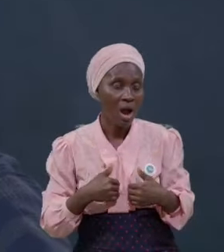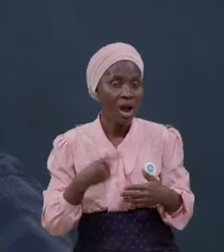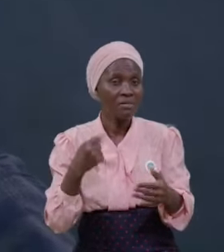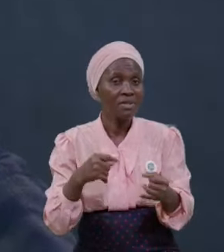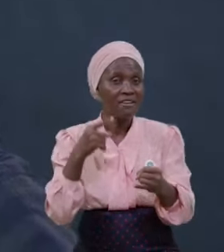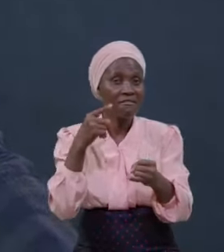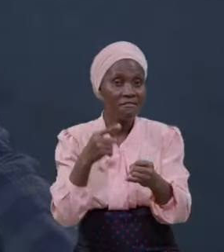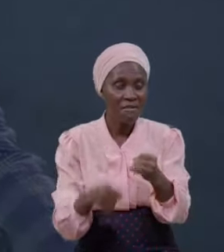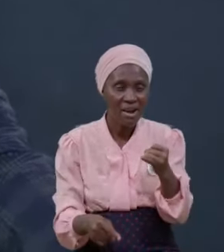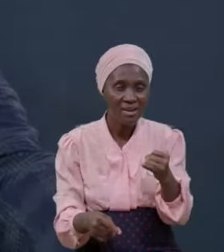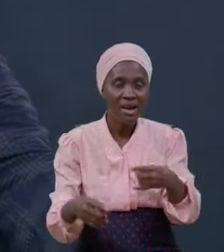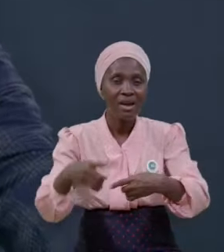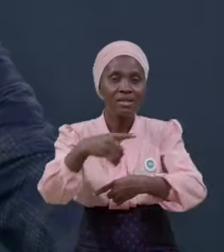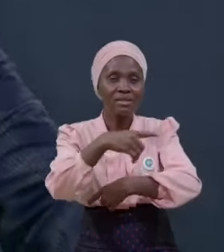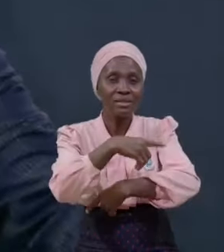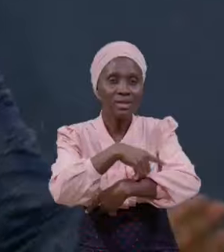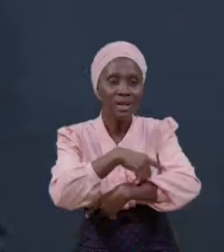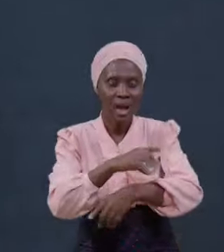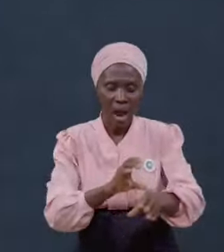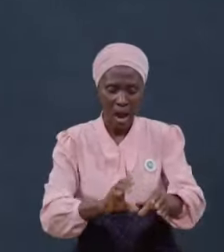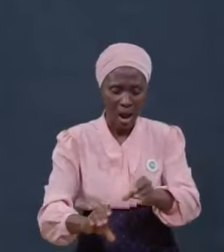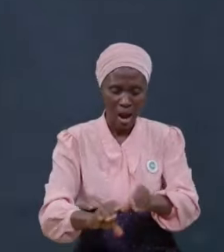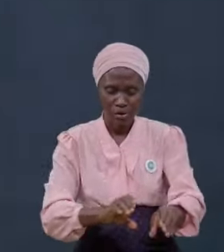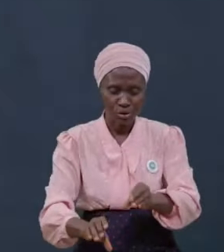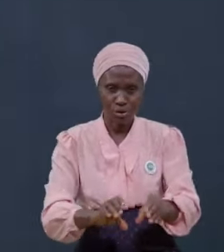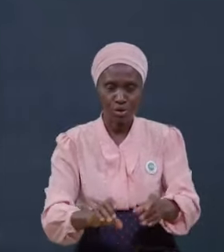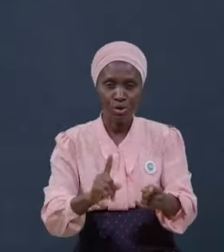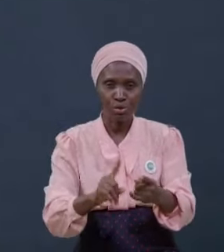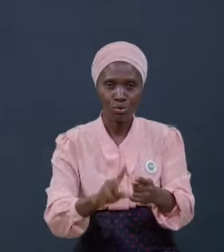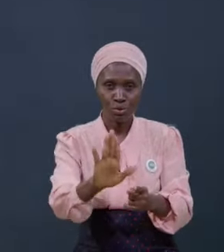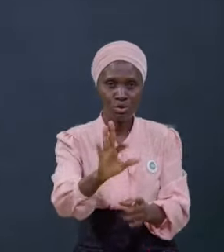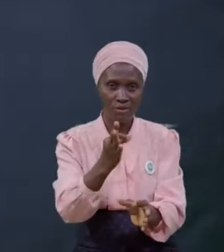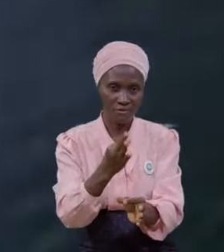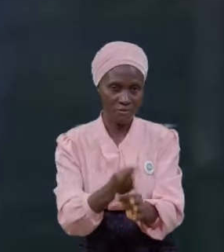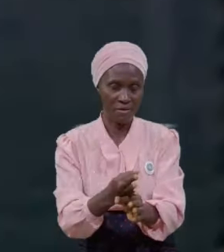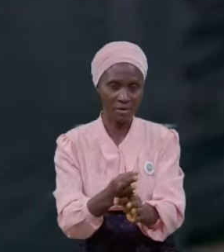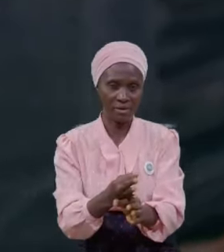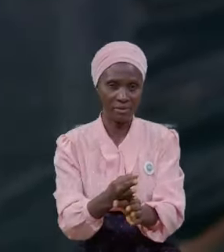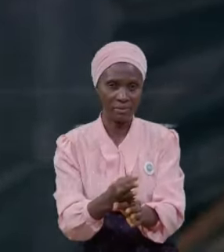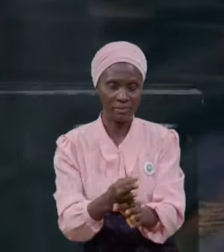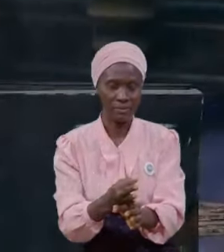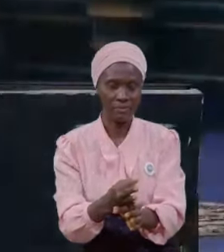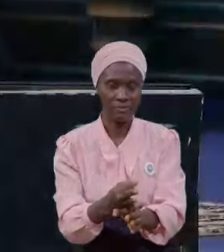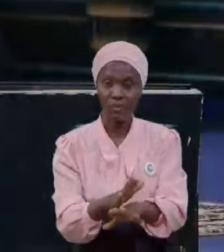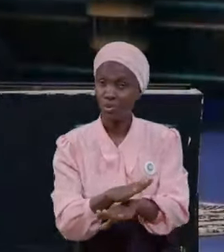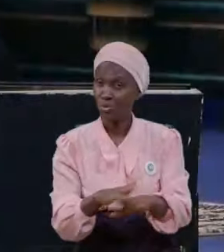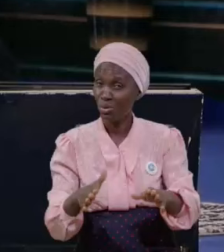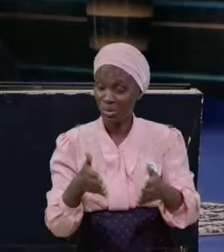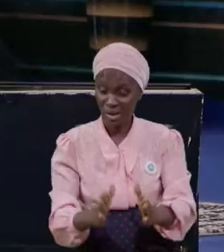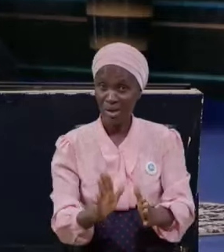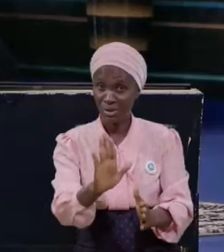action to your faith. Don't let your faith lie down there dormant. Wake it